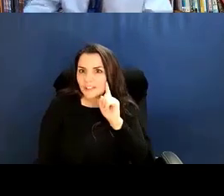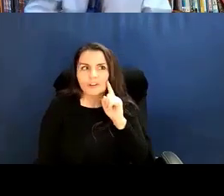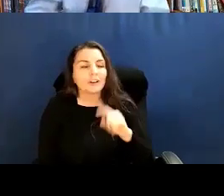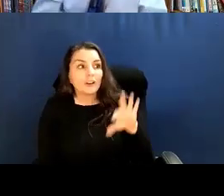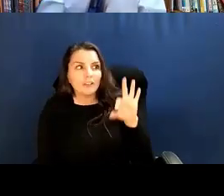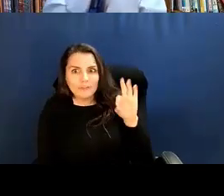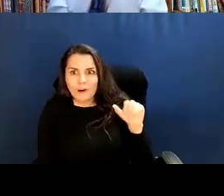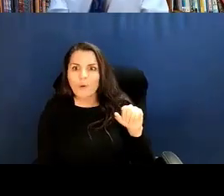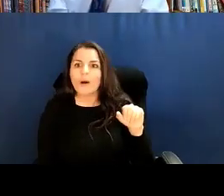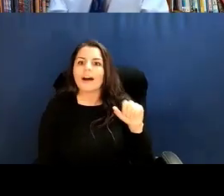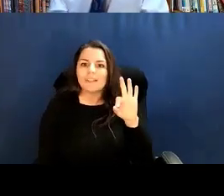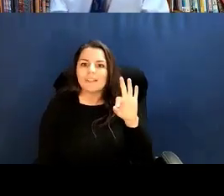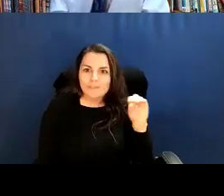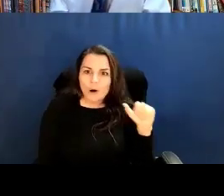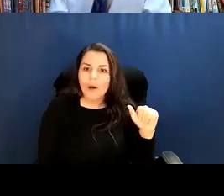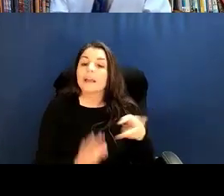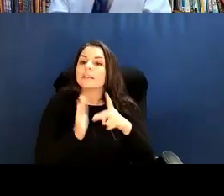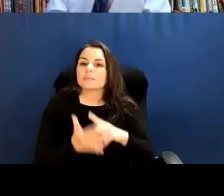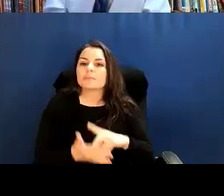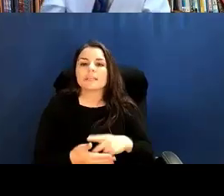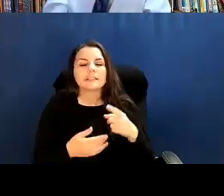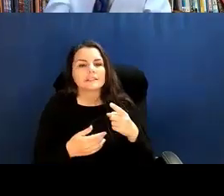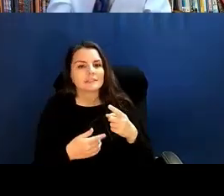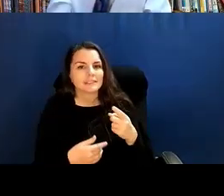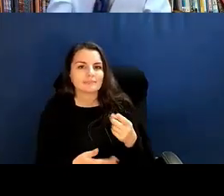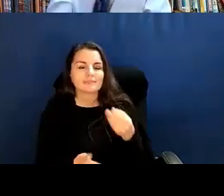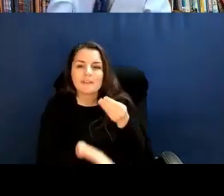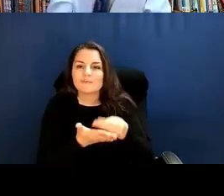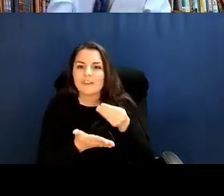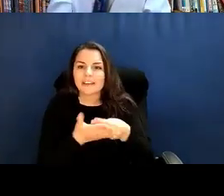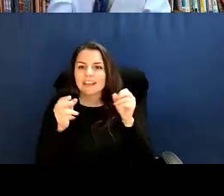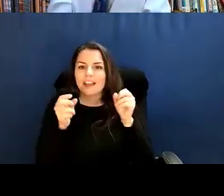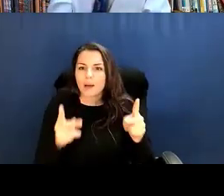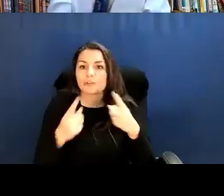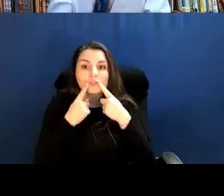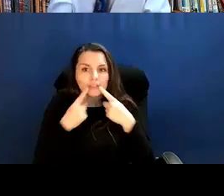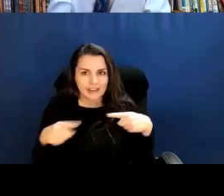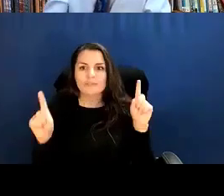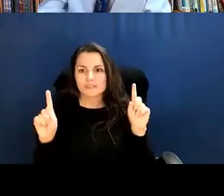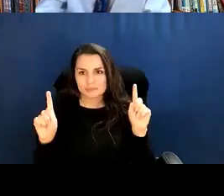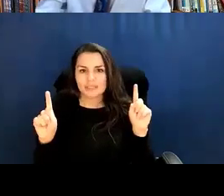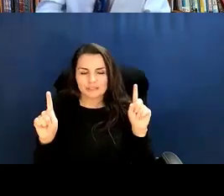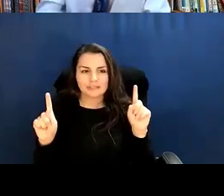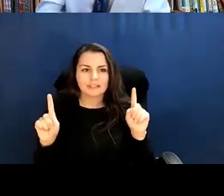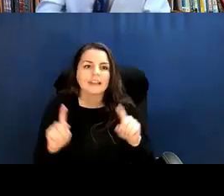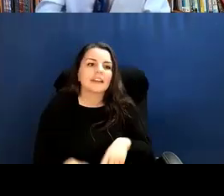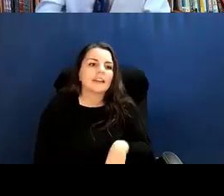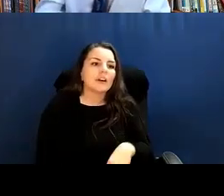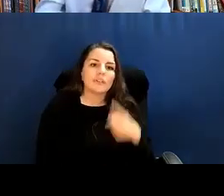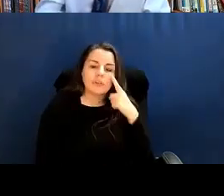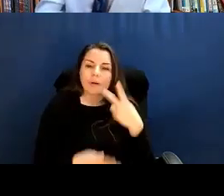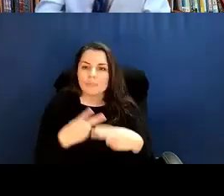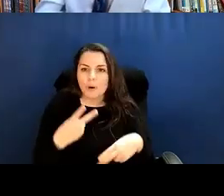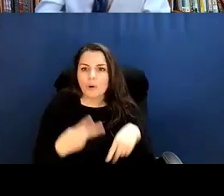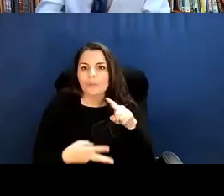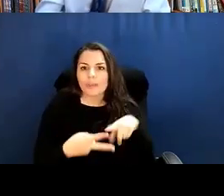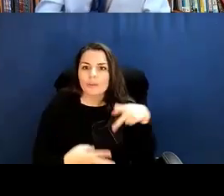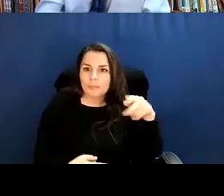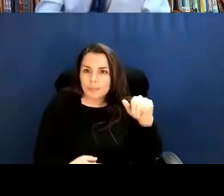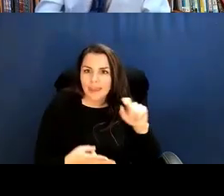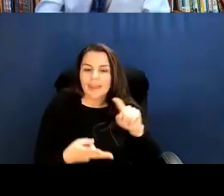that. That's a broader umbrella term covering PAs and sometimes RFAs. But